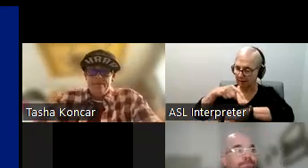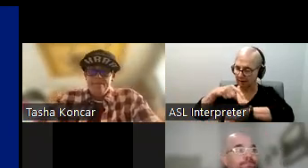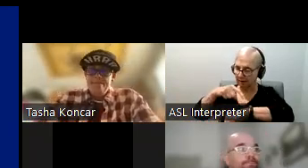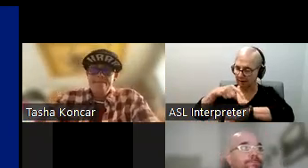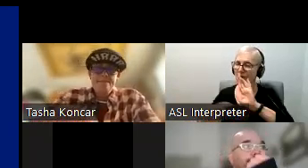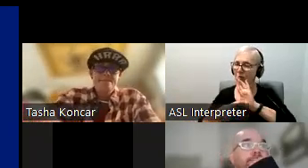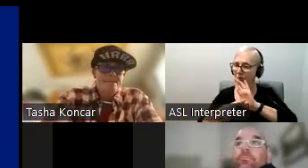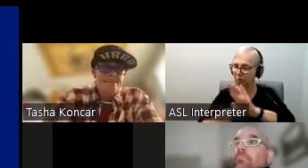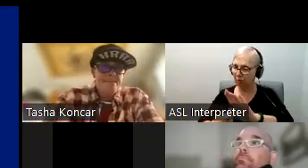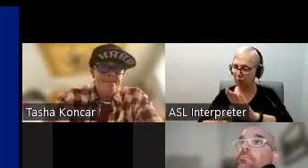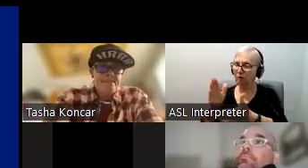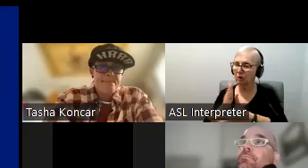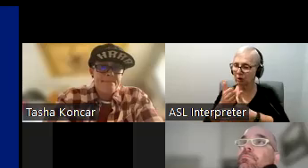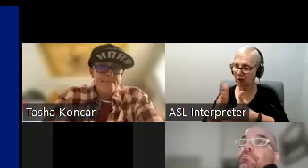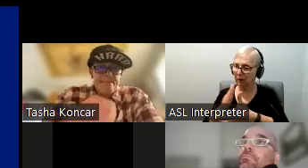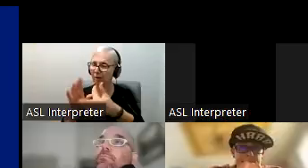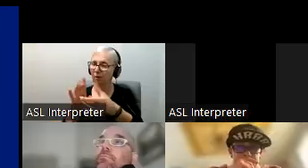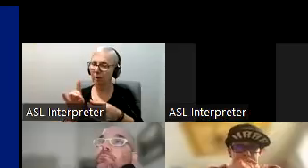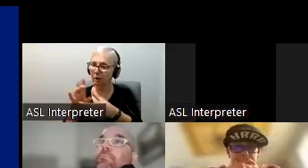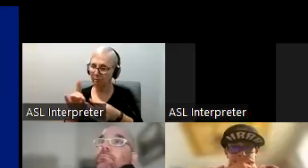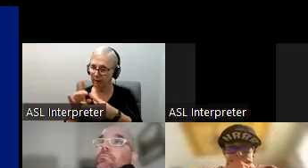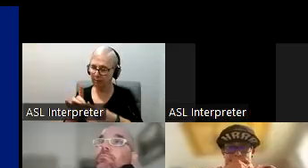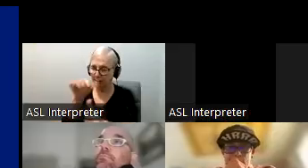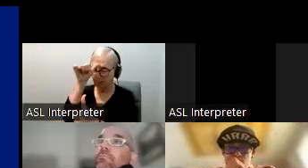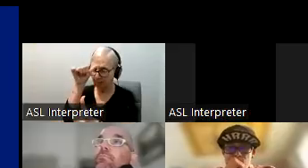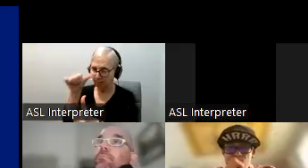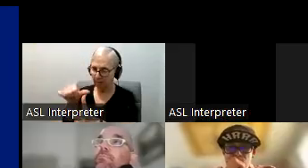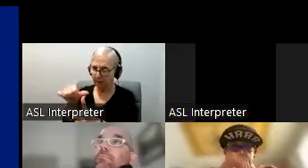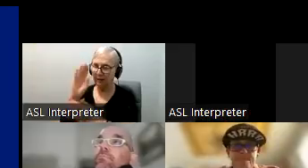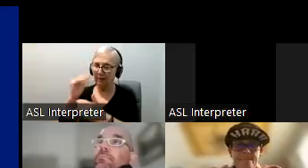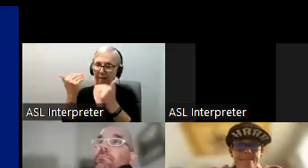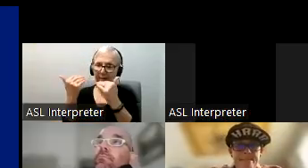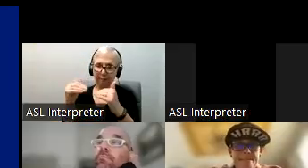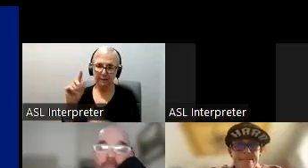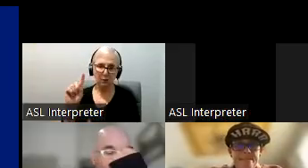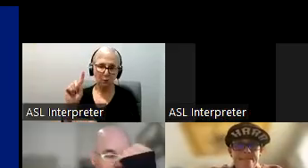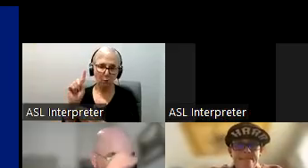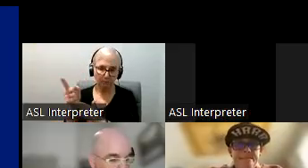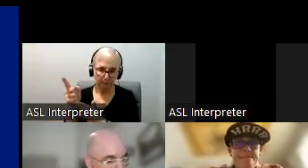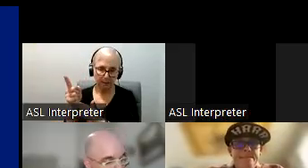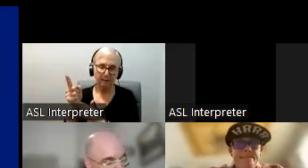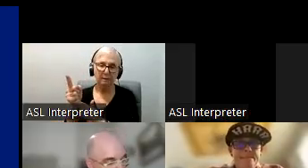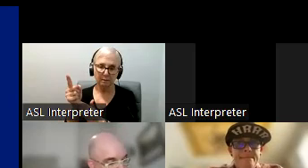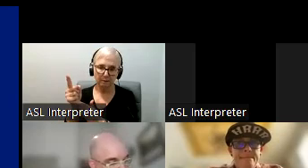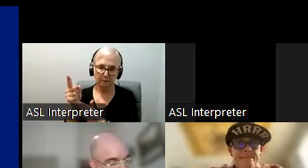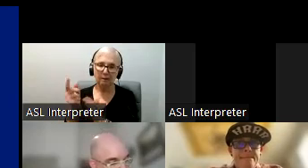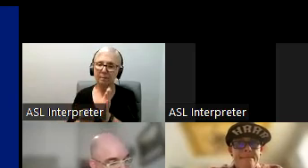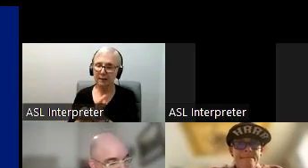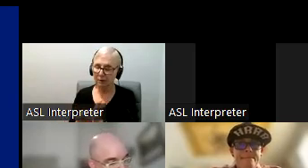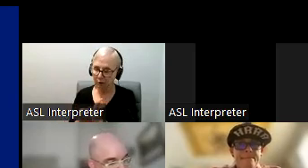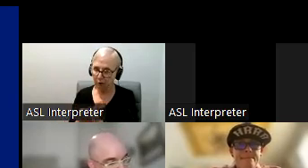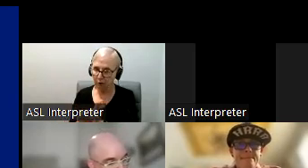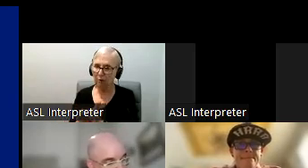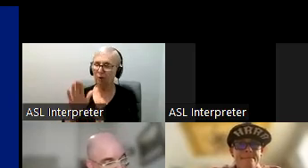share your comment, but I do want to remind you that we need to limit it to 1 minute, and we want to make sure that